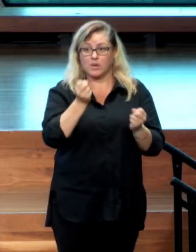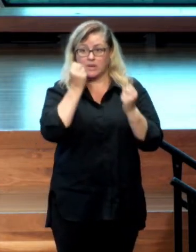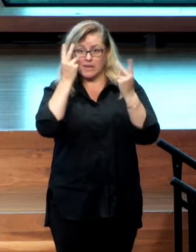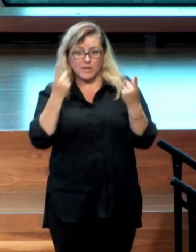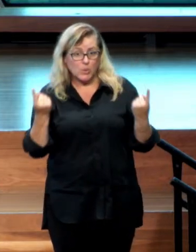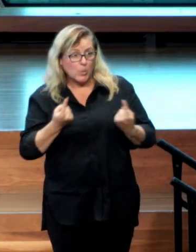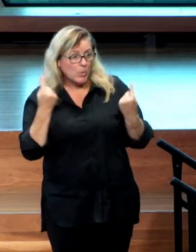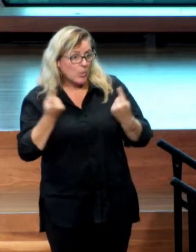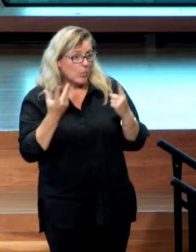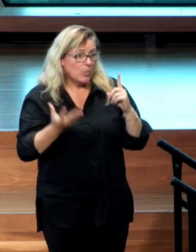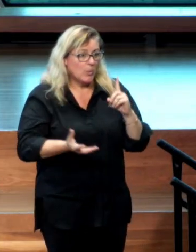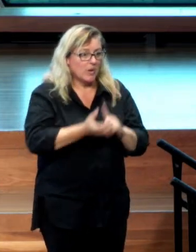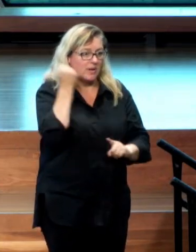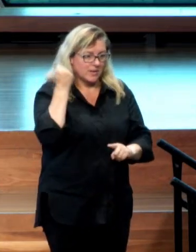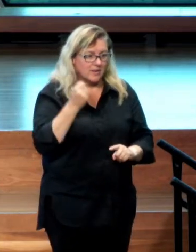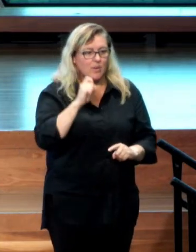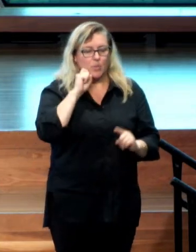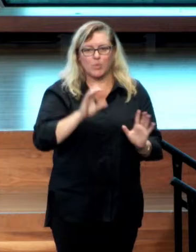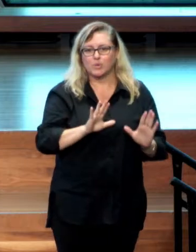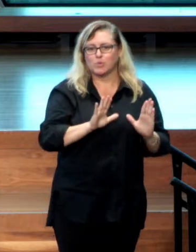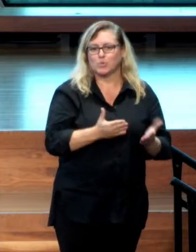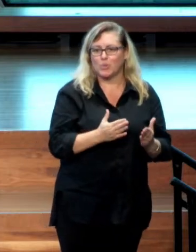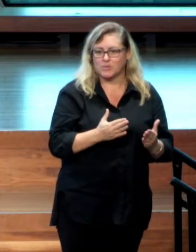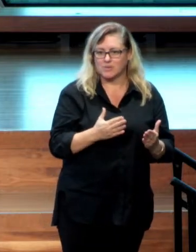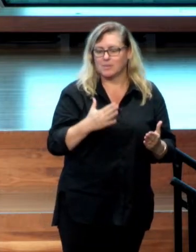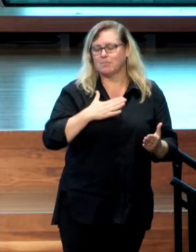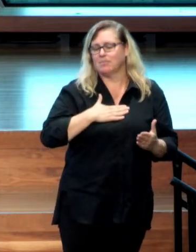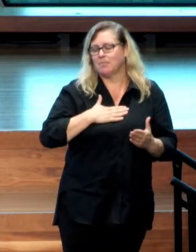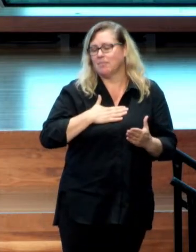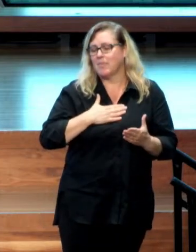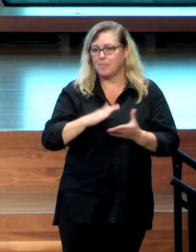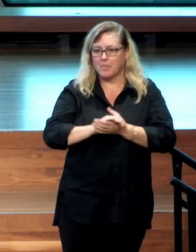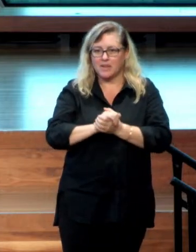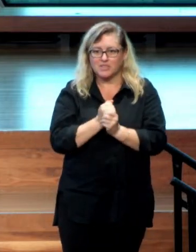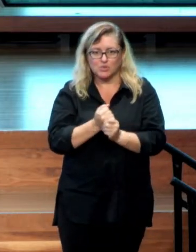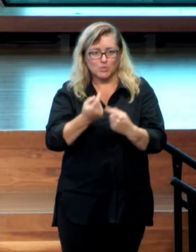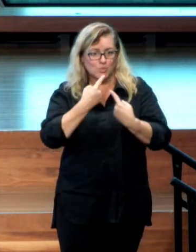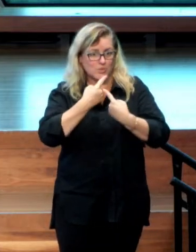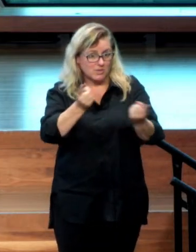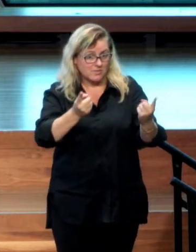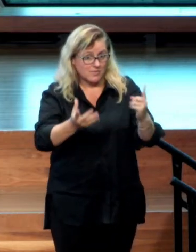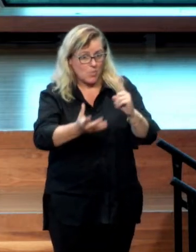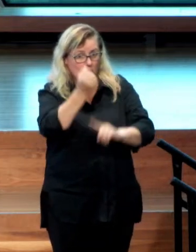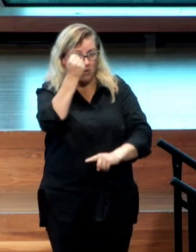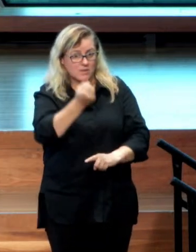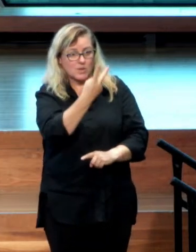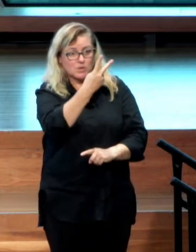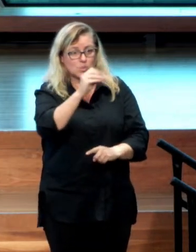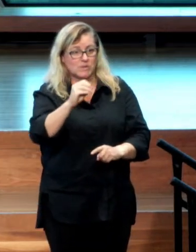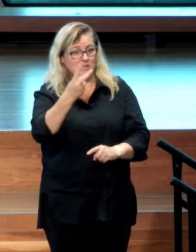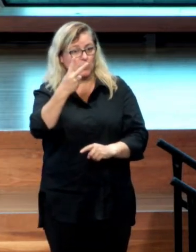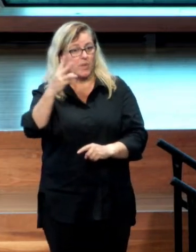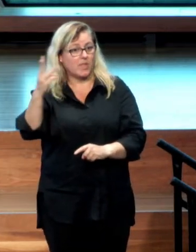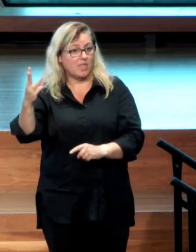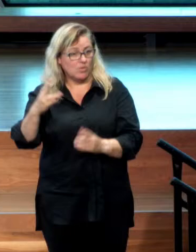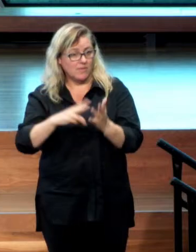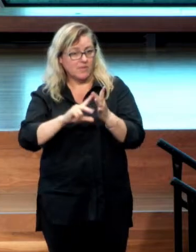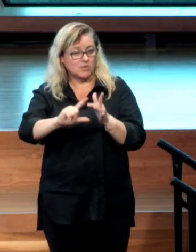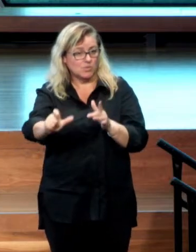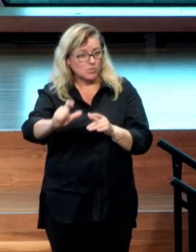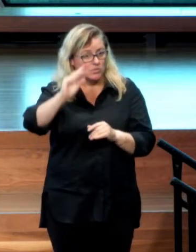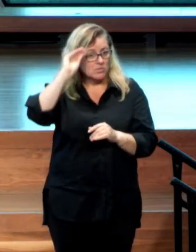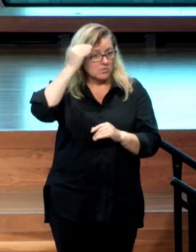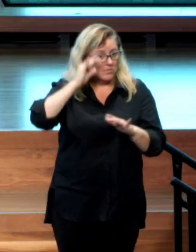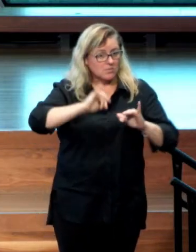reveal, so I'll keep this short. It is my great pleasure to now announce the winner of the 2023 Victorian Premier's Prize